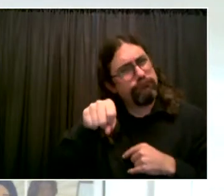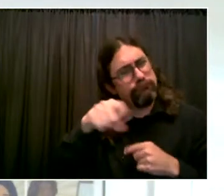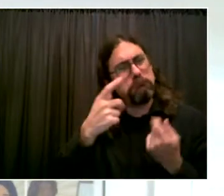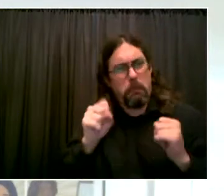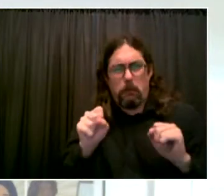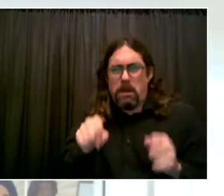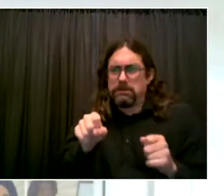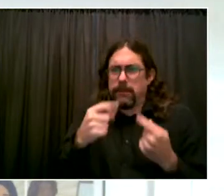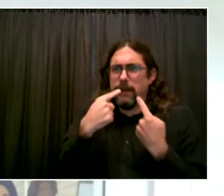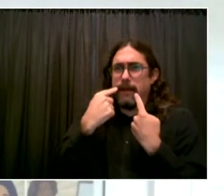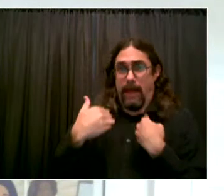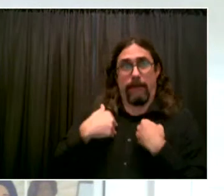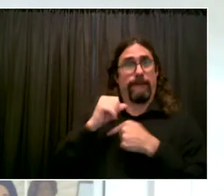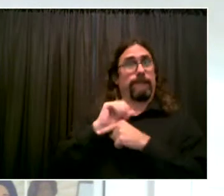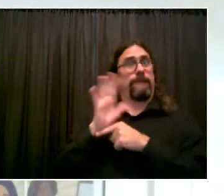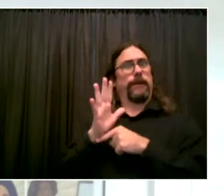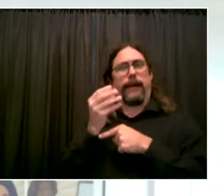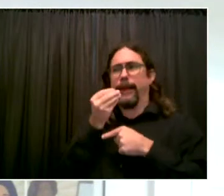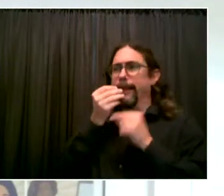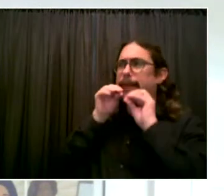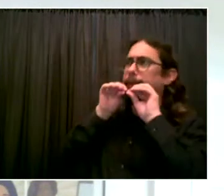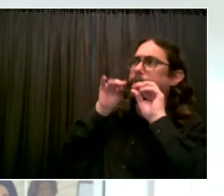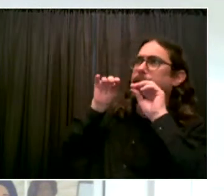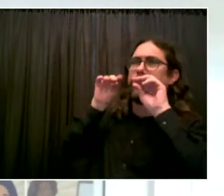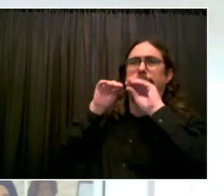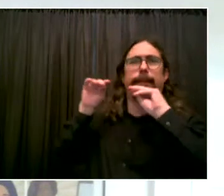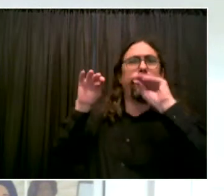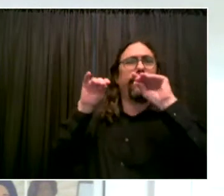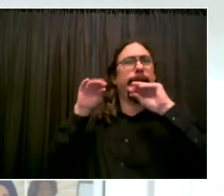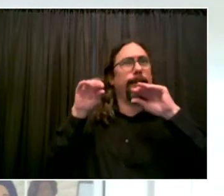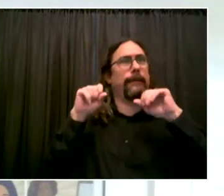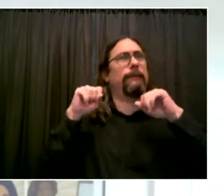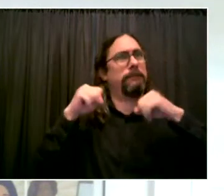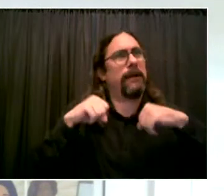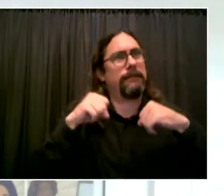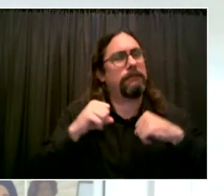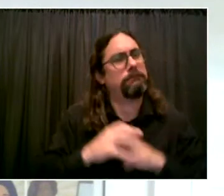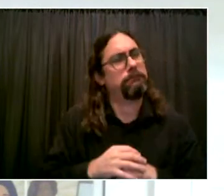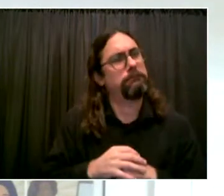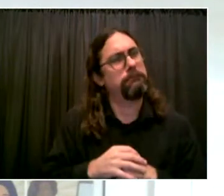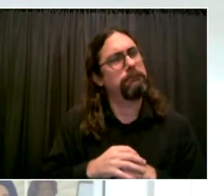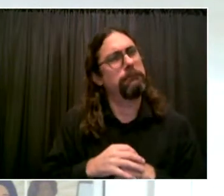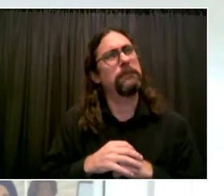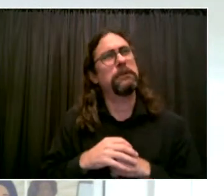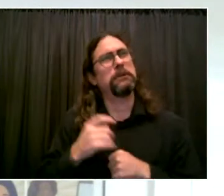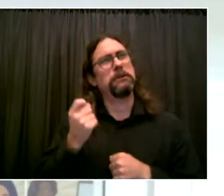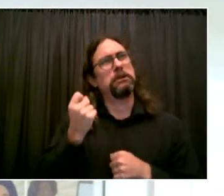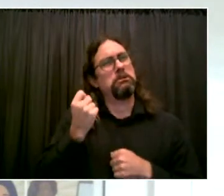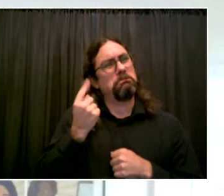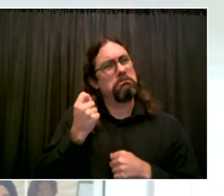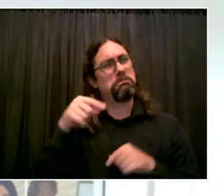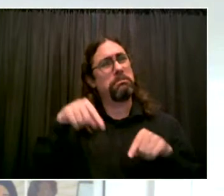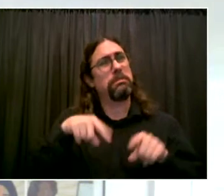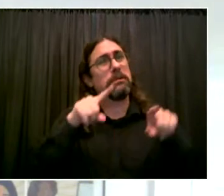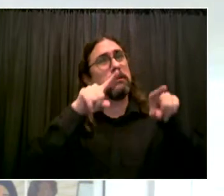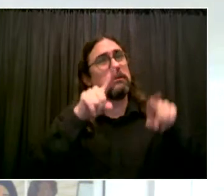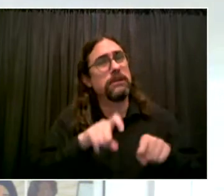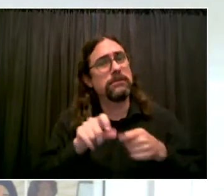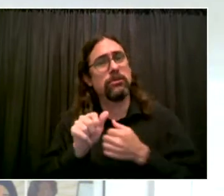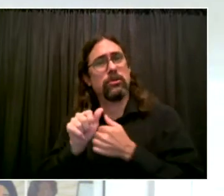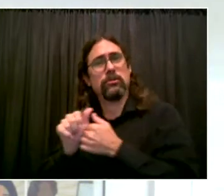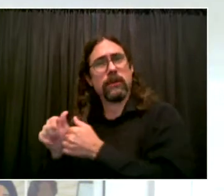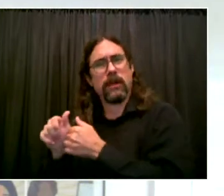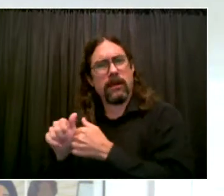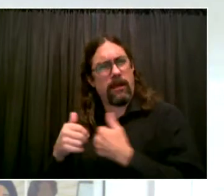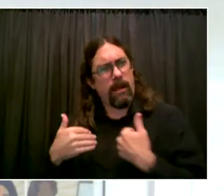of contact. So there are often very specific circumstances that have to be discerned,